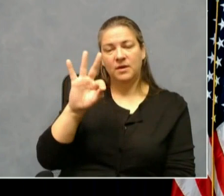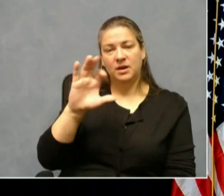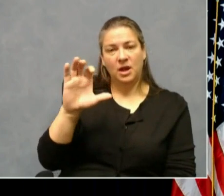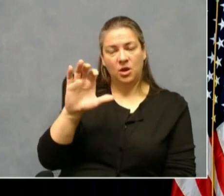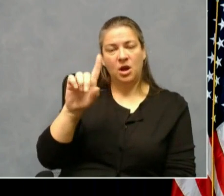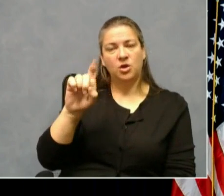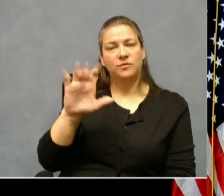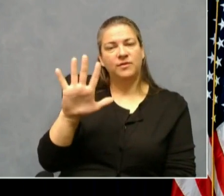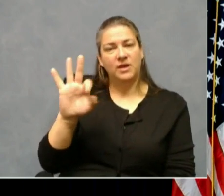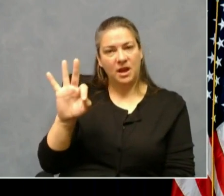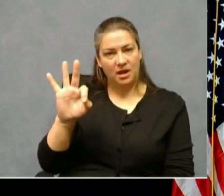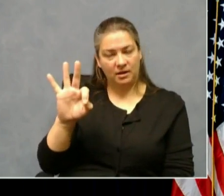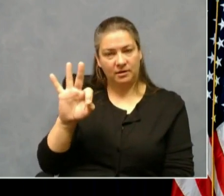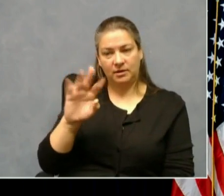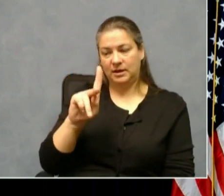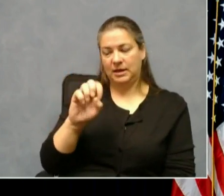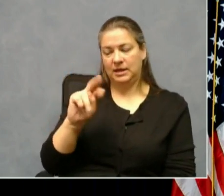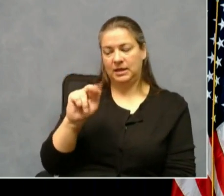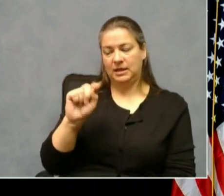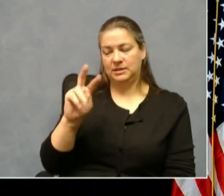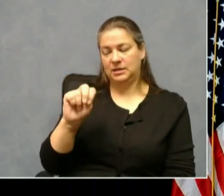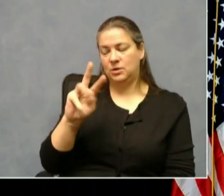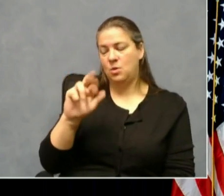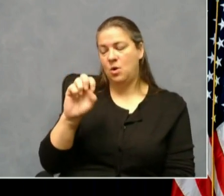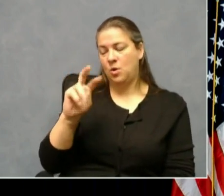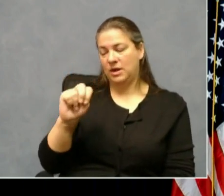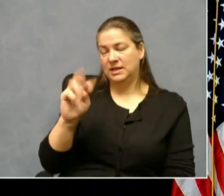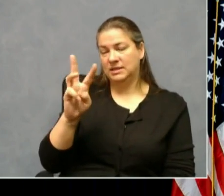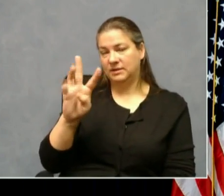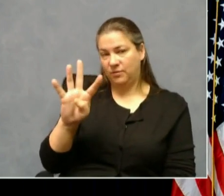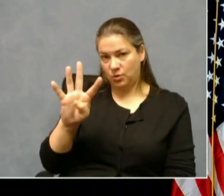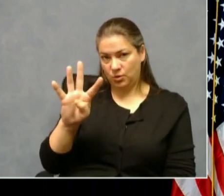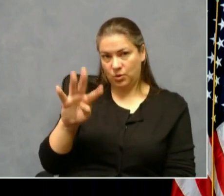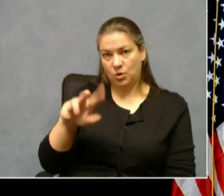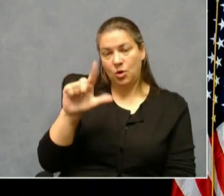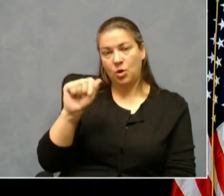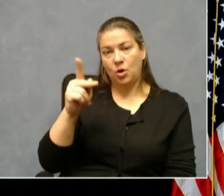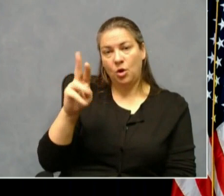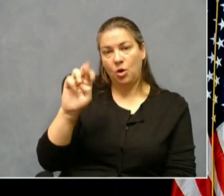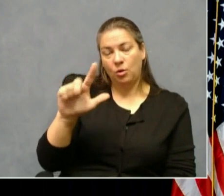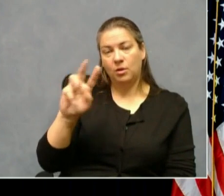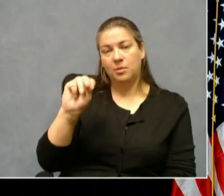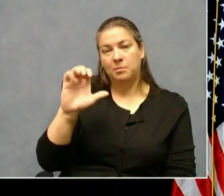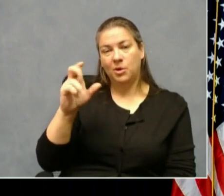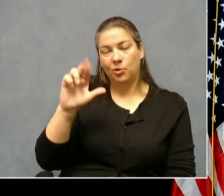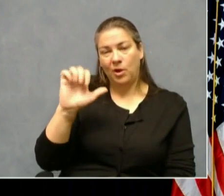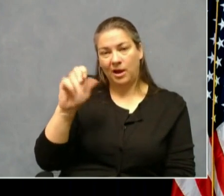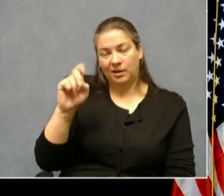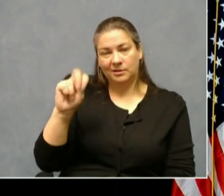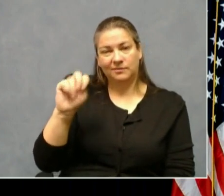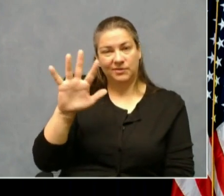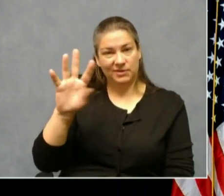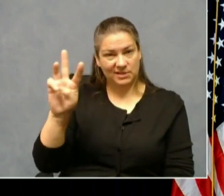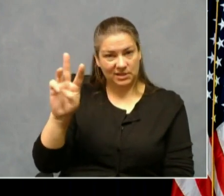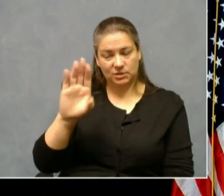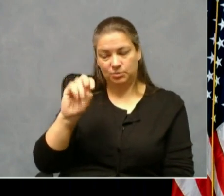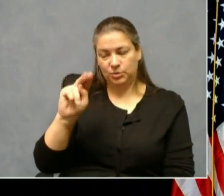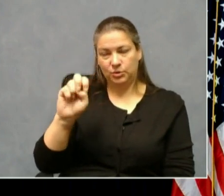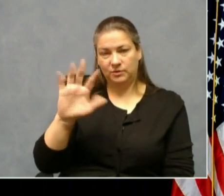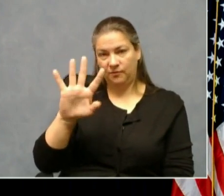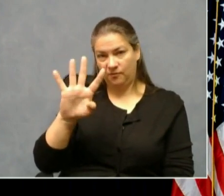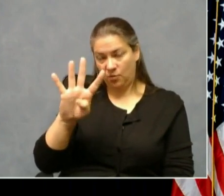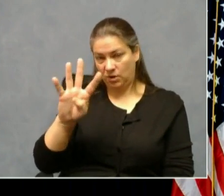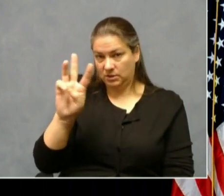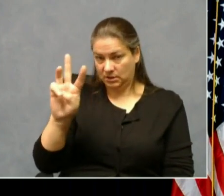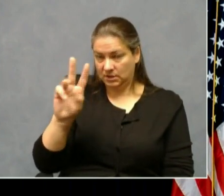159, Kenton and Warren 64, Laurel, McCracken 56, Boone 46,